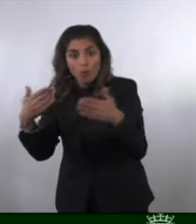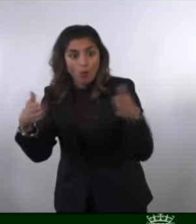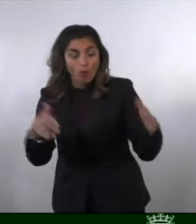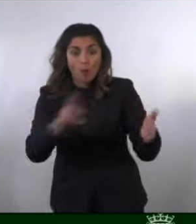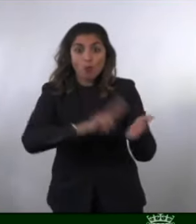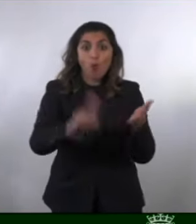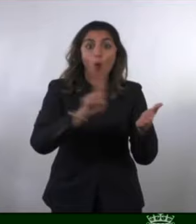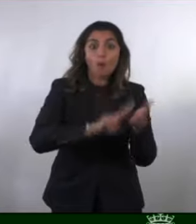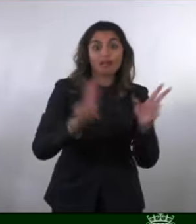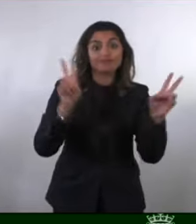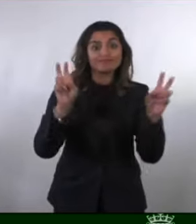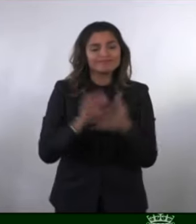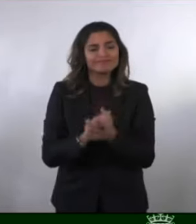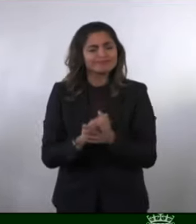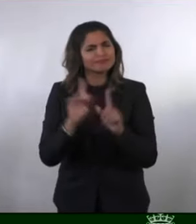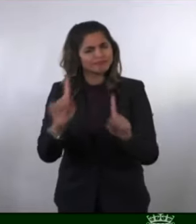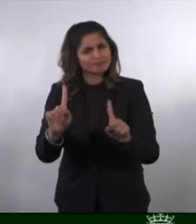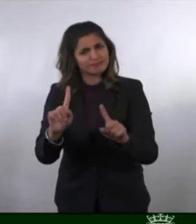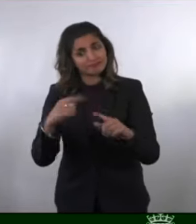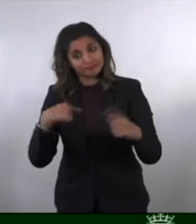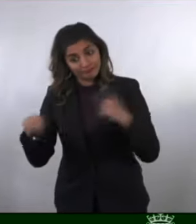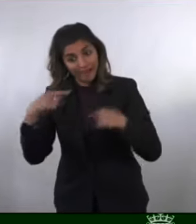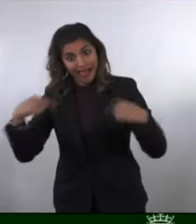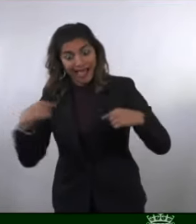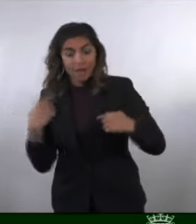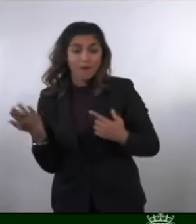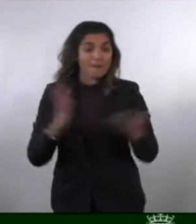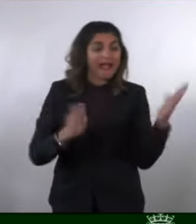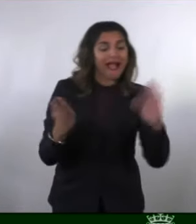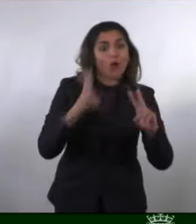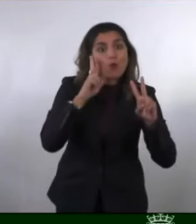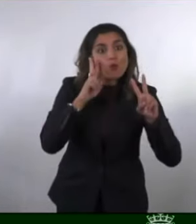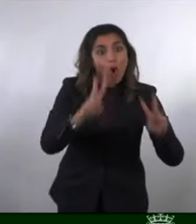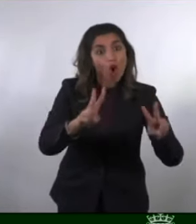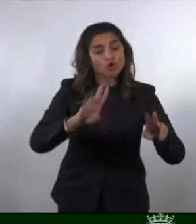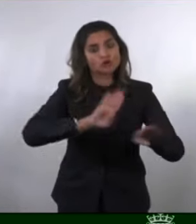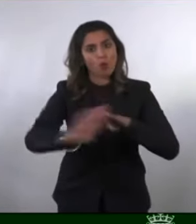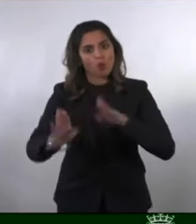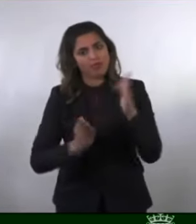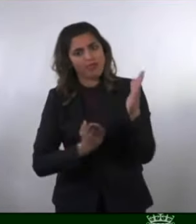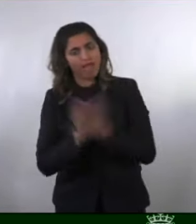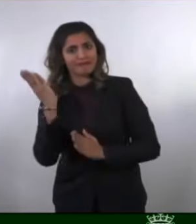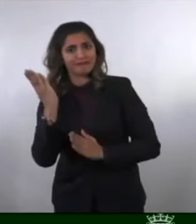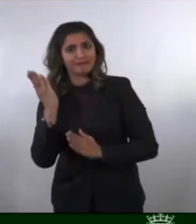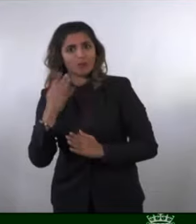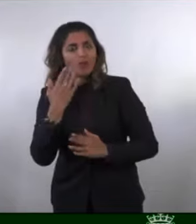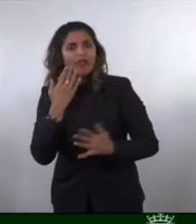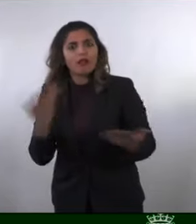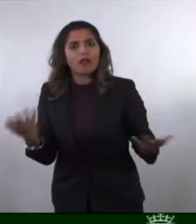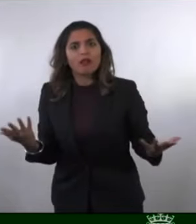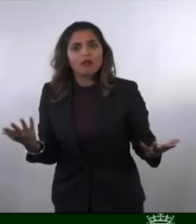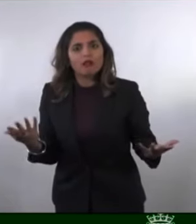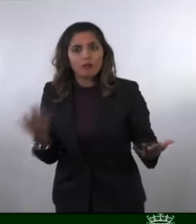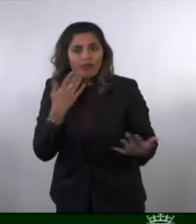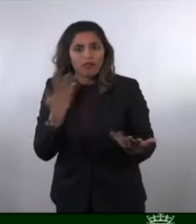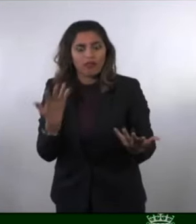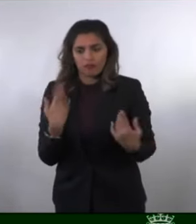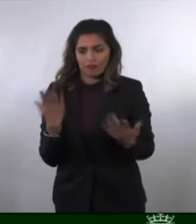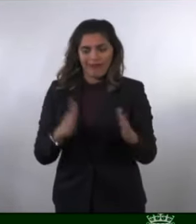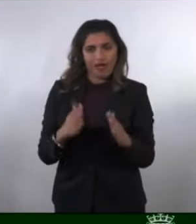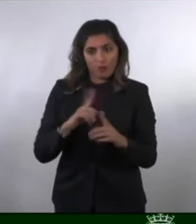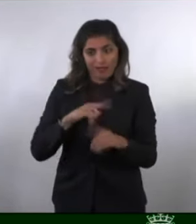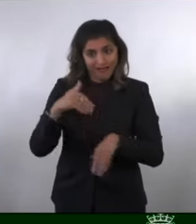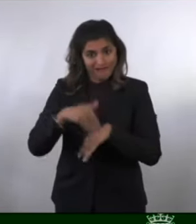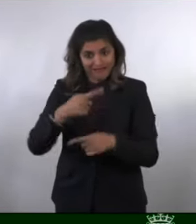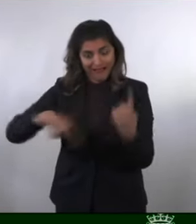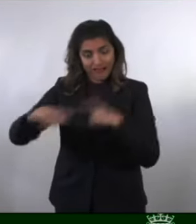at spectator sports and business events will be set, because this will affect many self-employed contractors? And most importantly, what does my right honourable friend